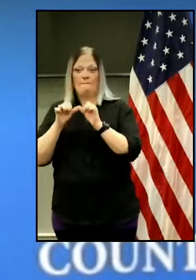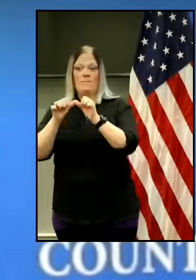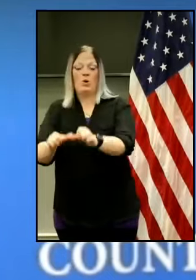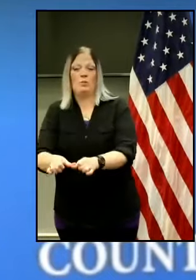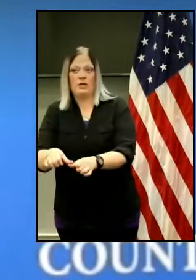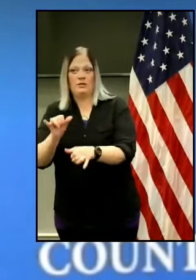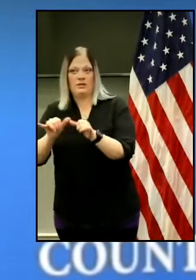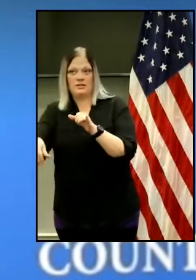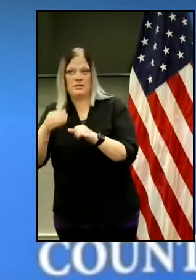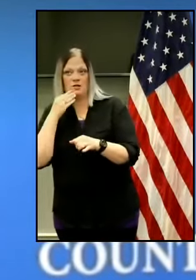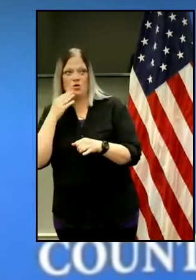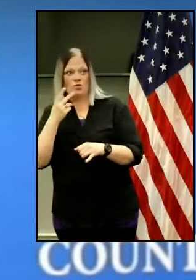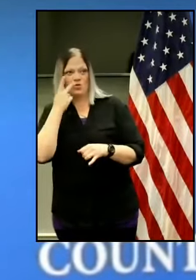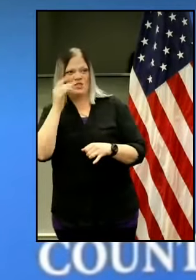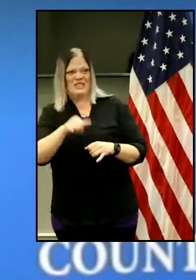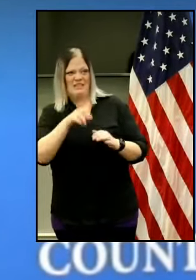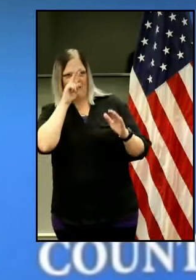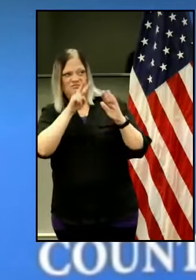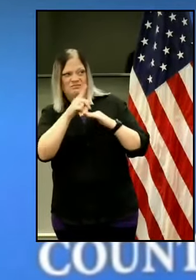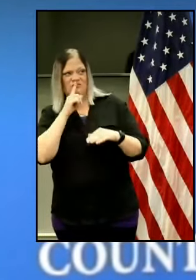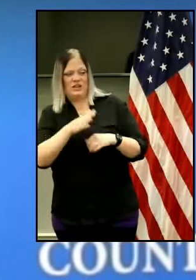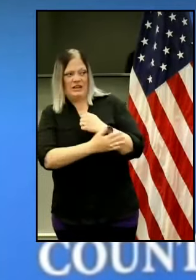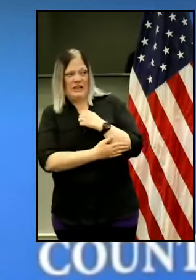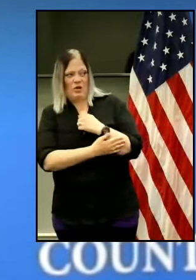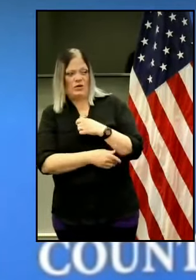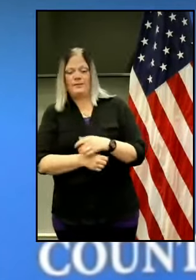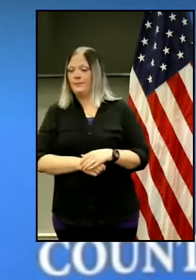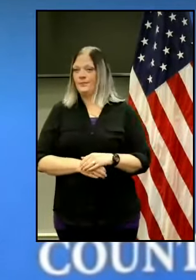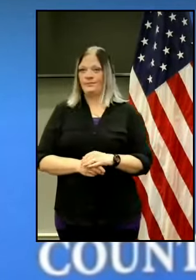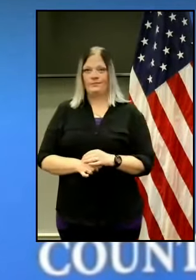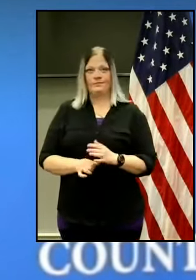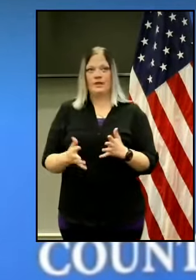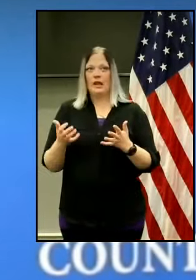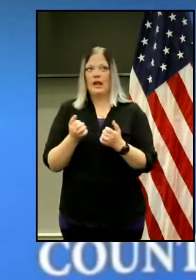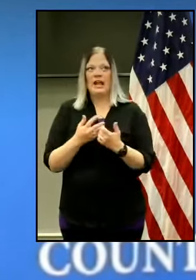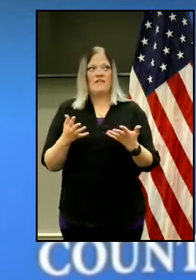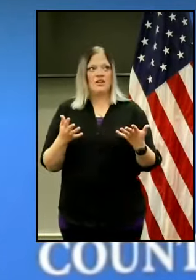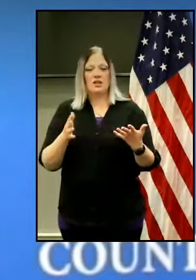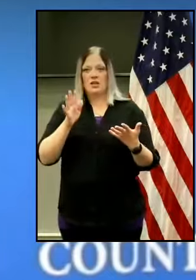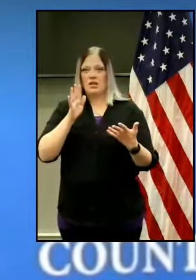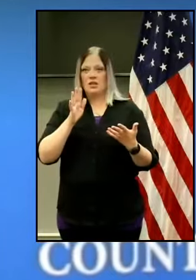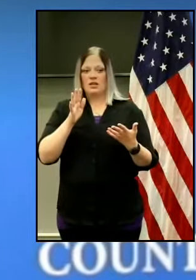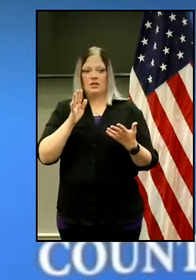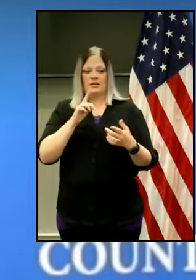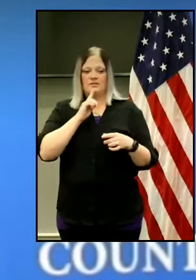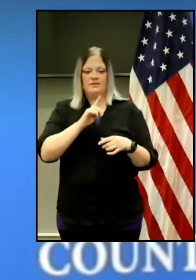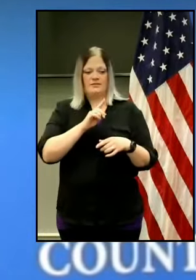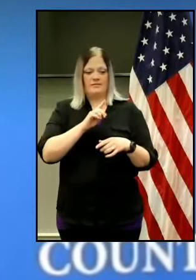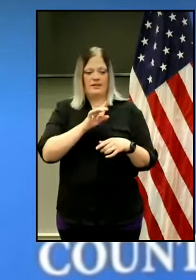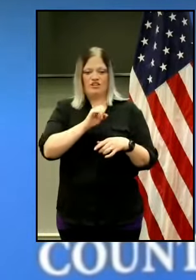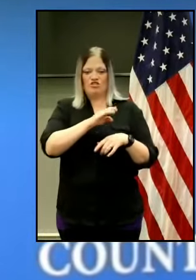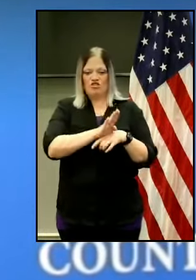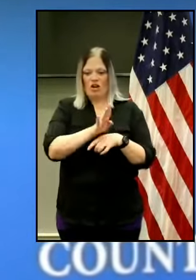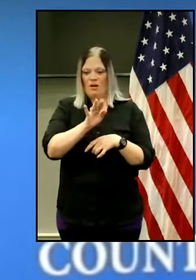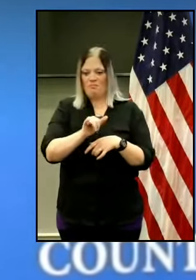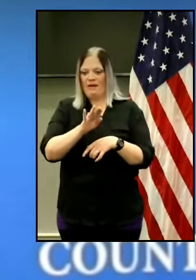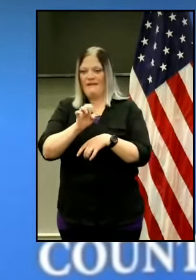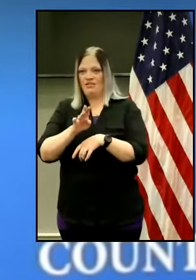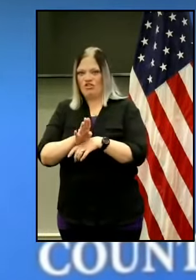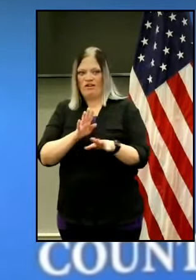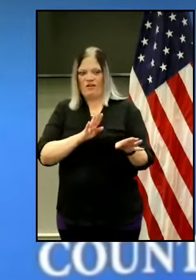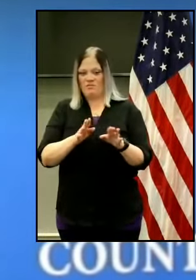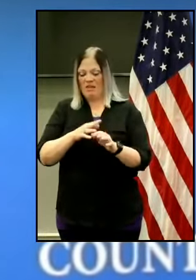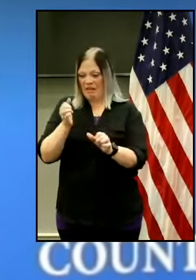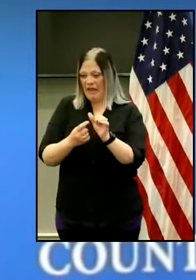Is that something for the county? Everything's going to be visited on basically a job-by-job basis. We're not going to say everyone who's been working home is